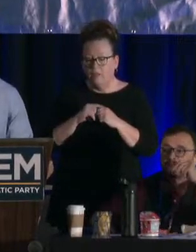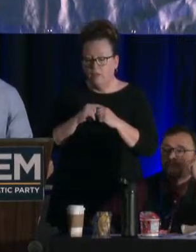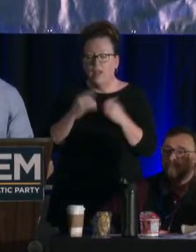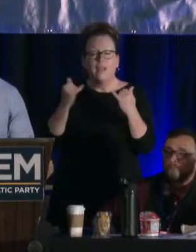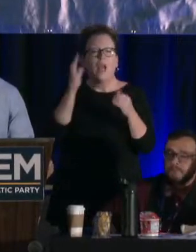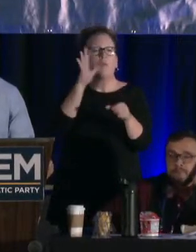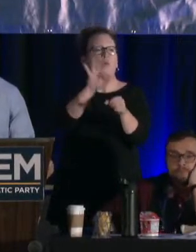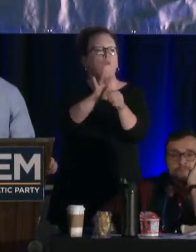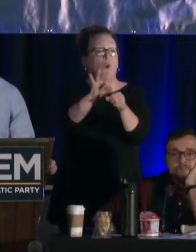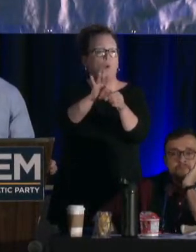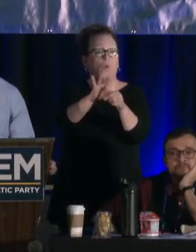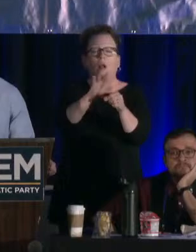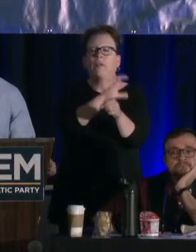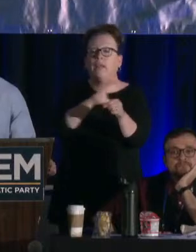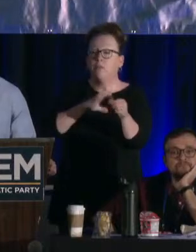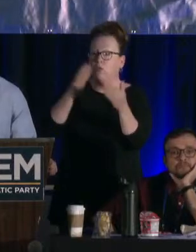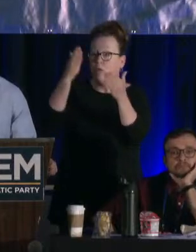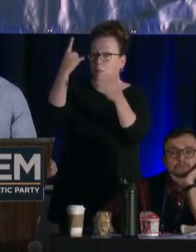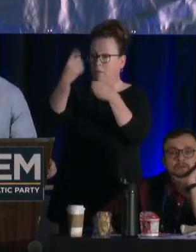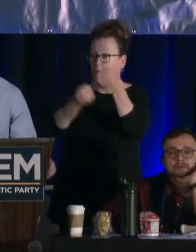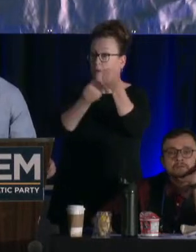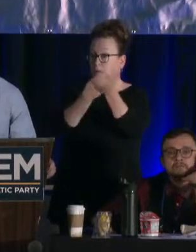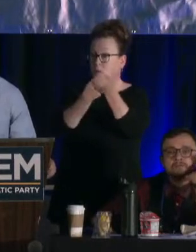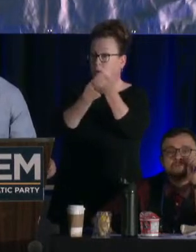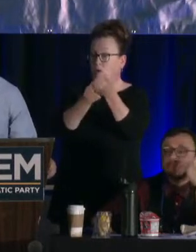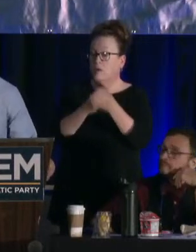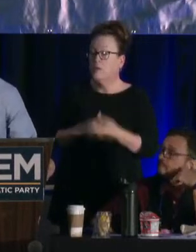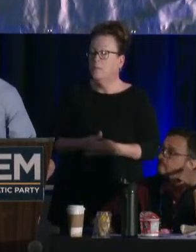the committee's recommendation of support.